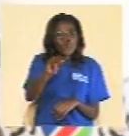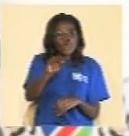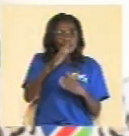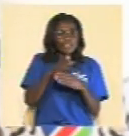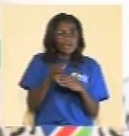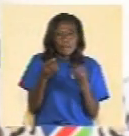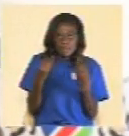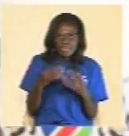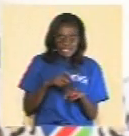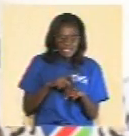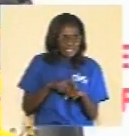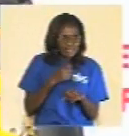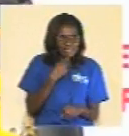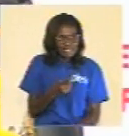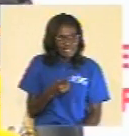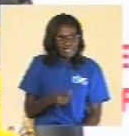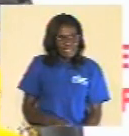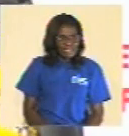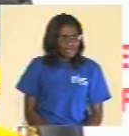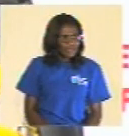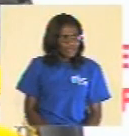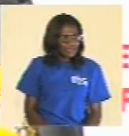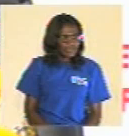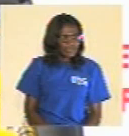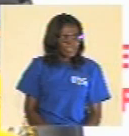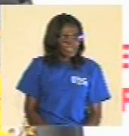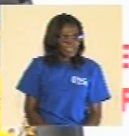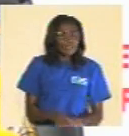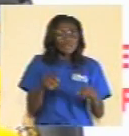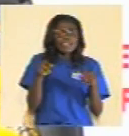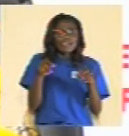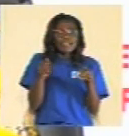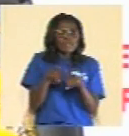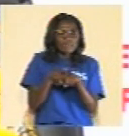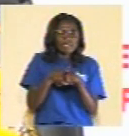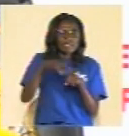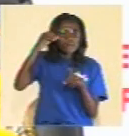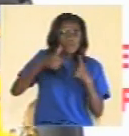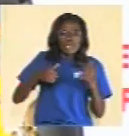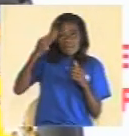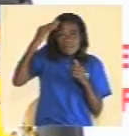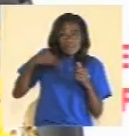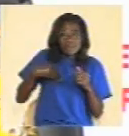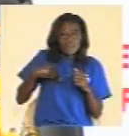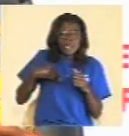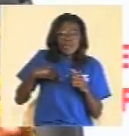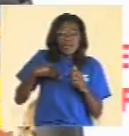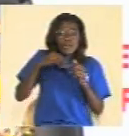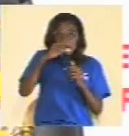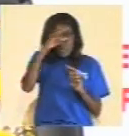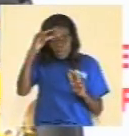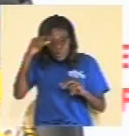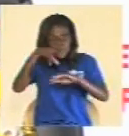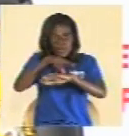said, it's almost like it's out of sight now, it's out of our mind. A healthcare worker has to actually